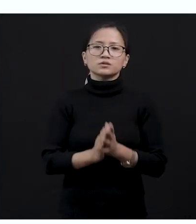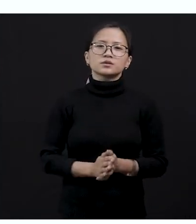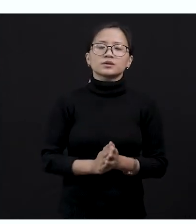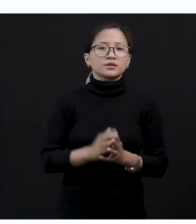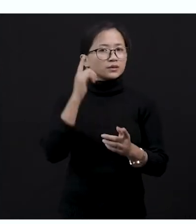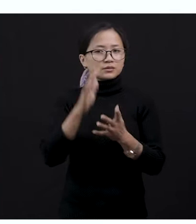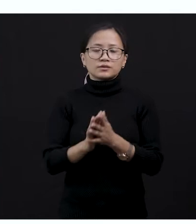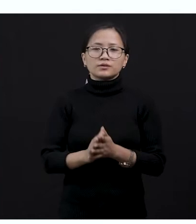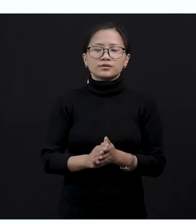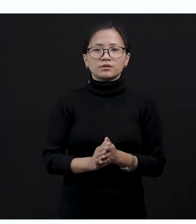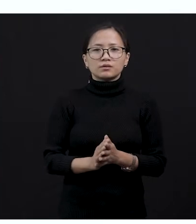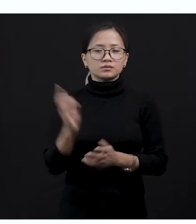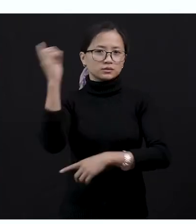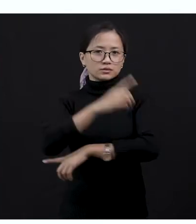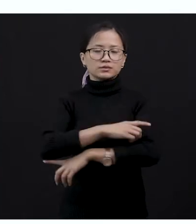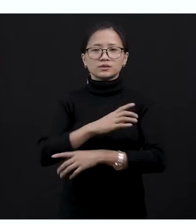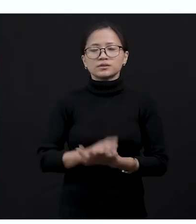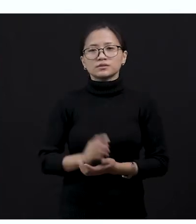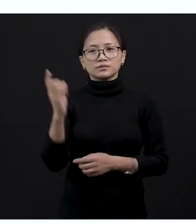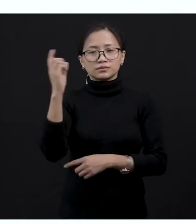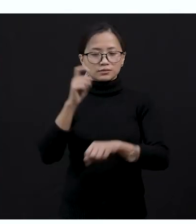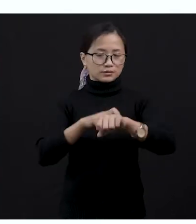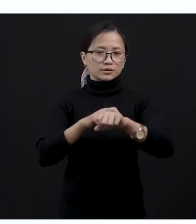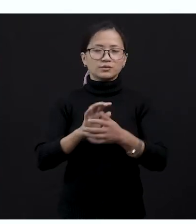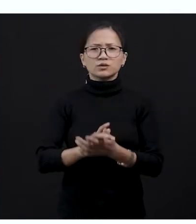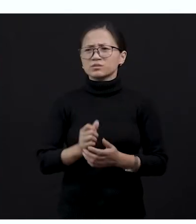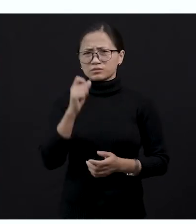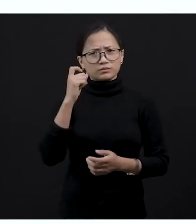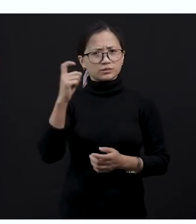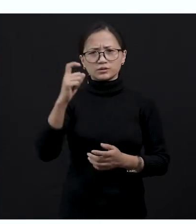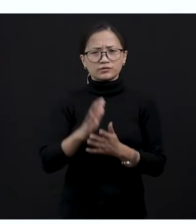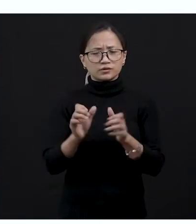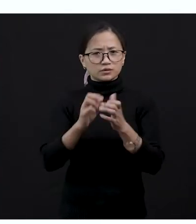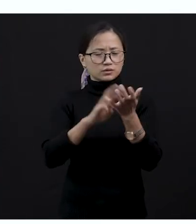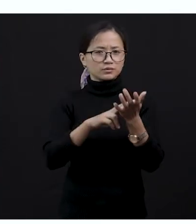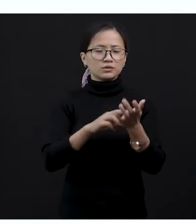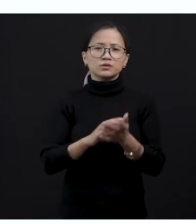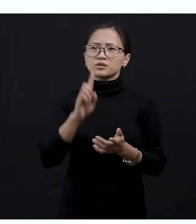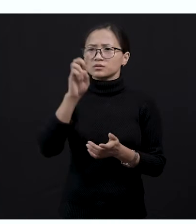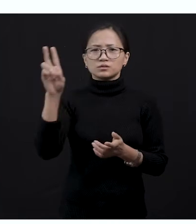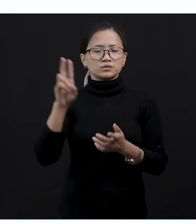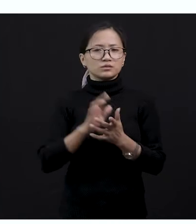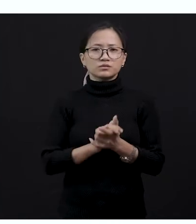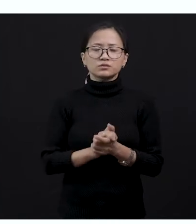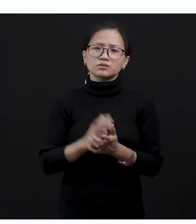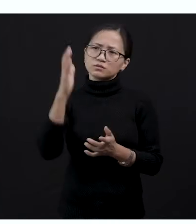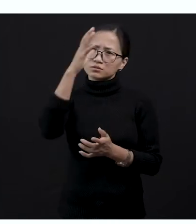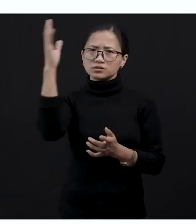daytime. It could be morning 7 a.m. or noon 12 or maybe